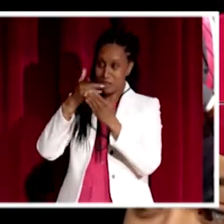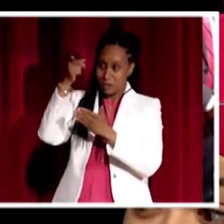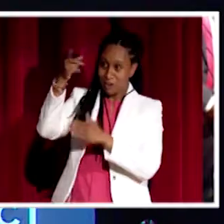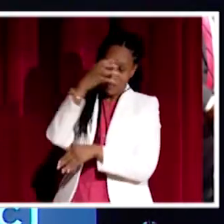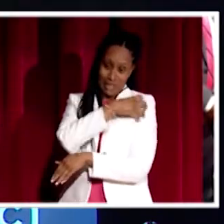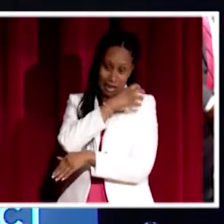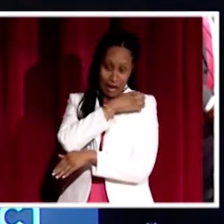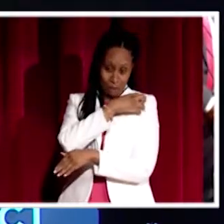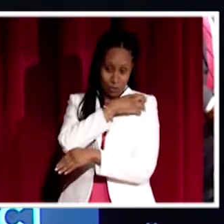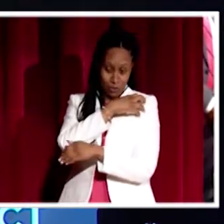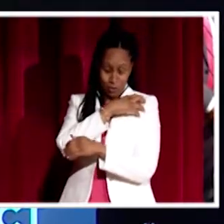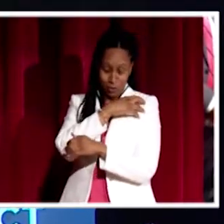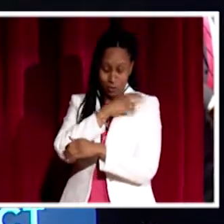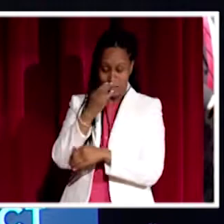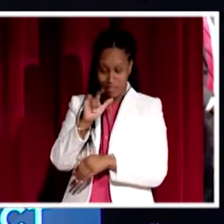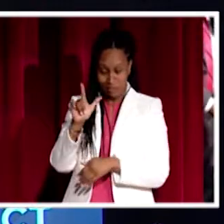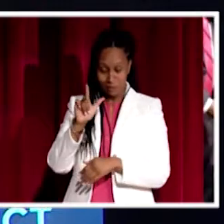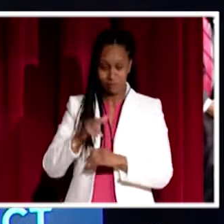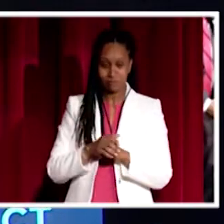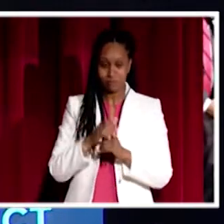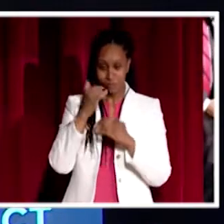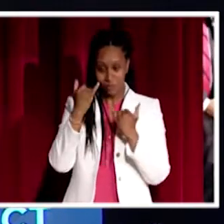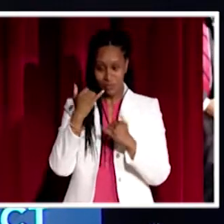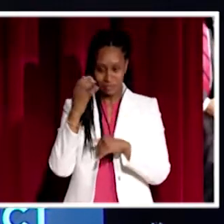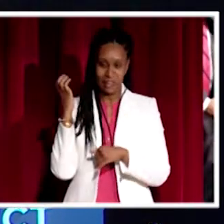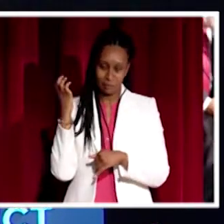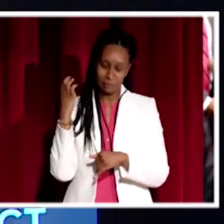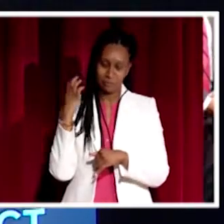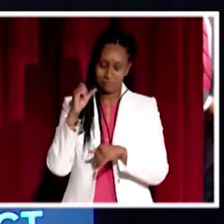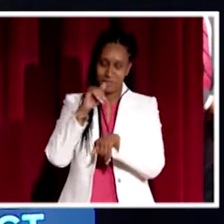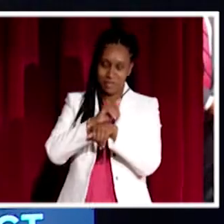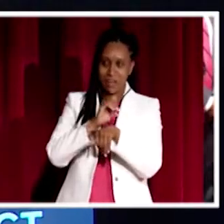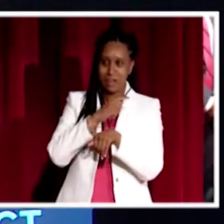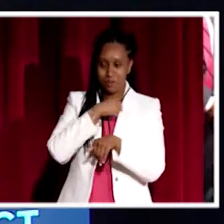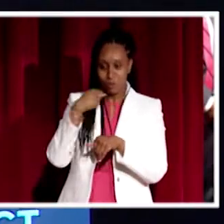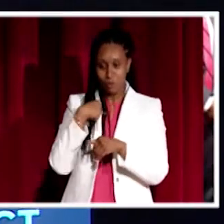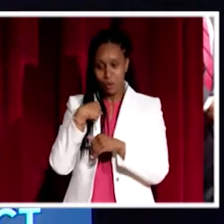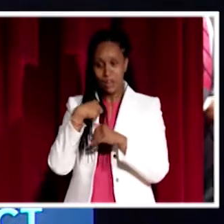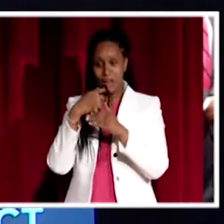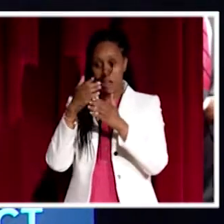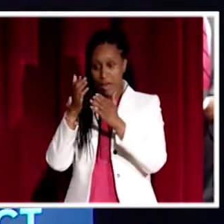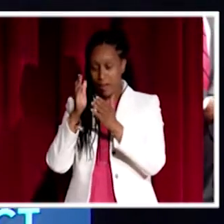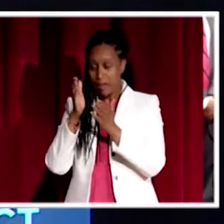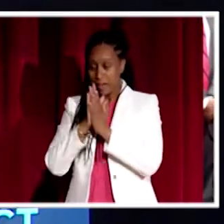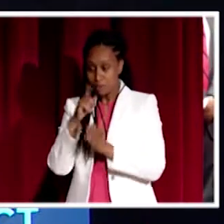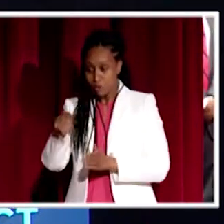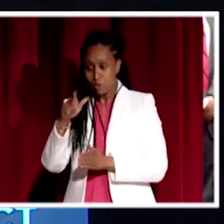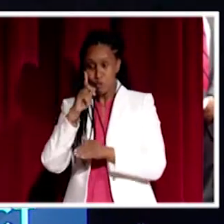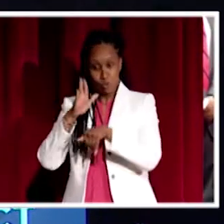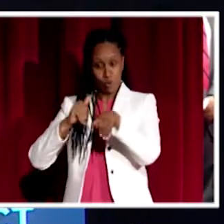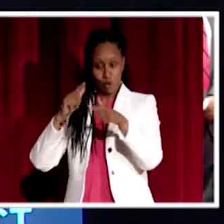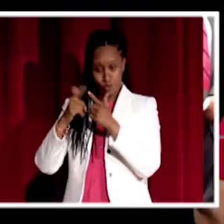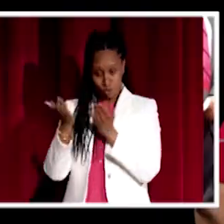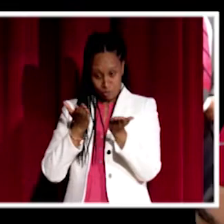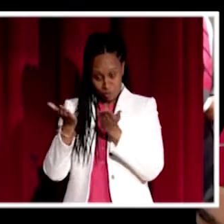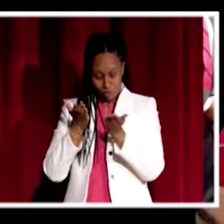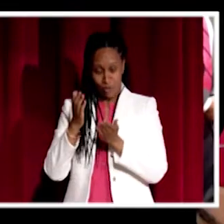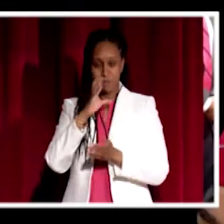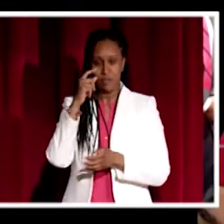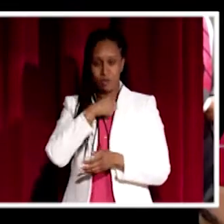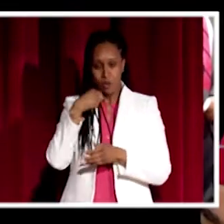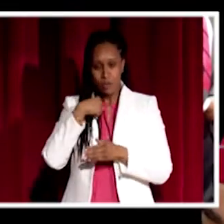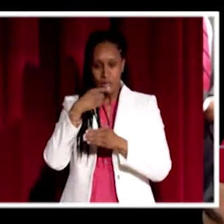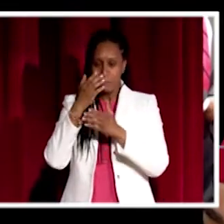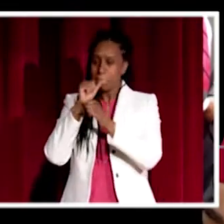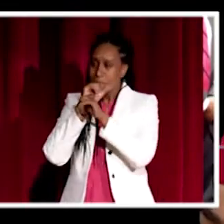Capitol. Vayikra, tonight we are called to honor those who have answered the call to serve. And we seek blessings